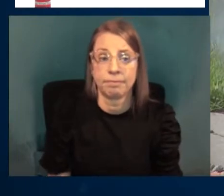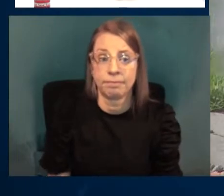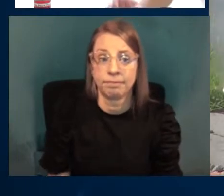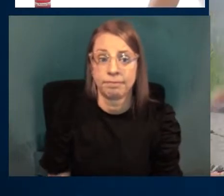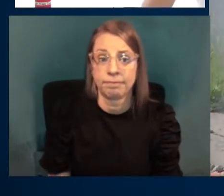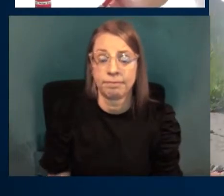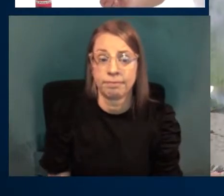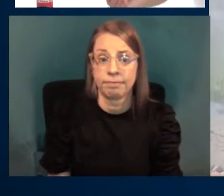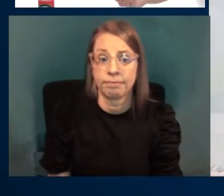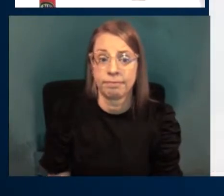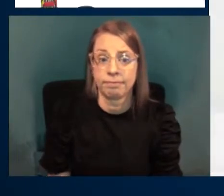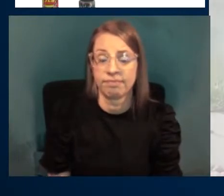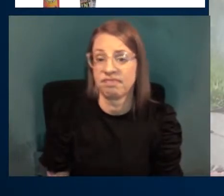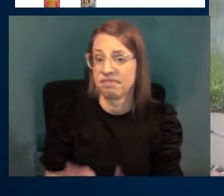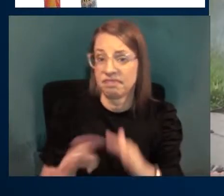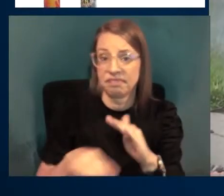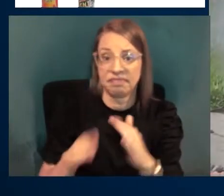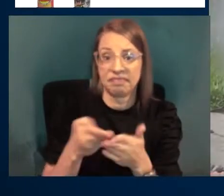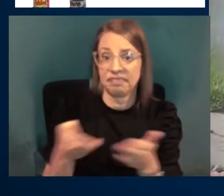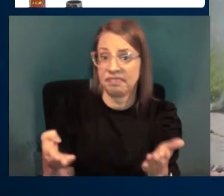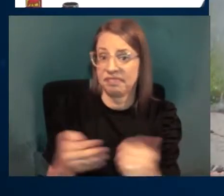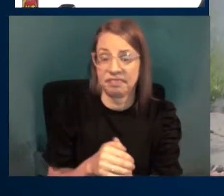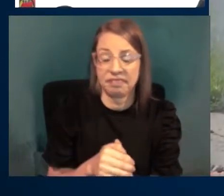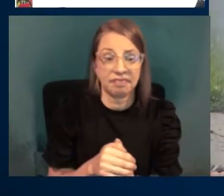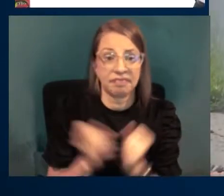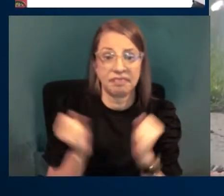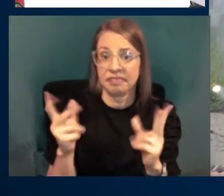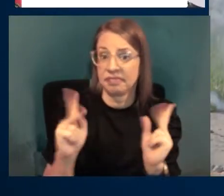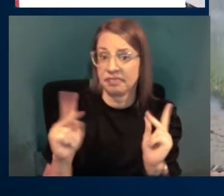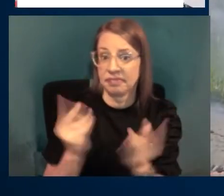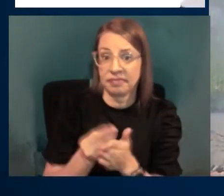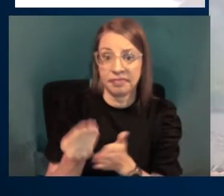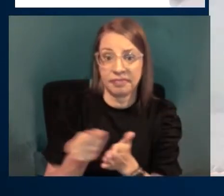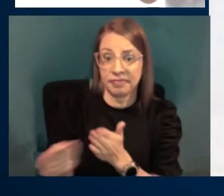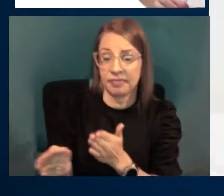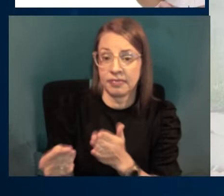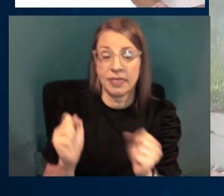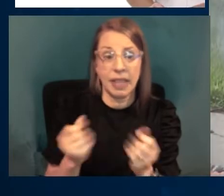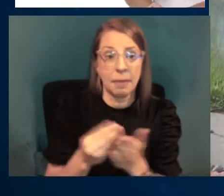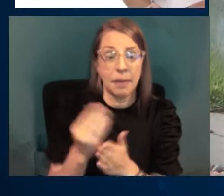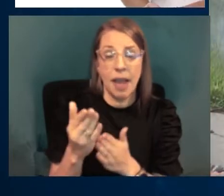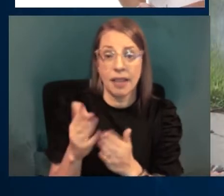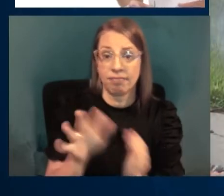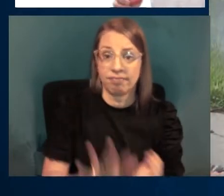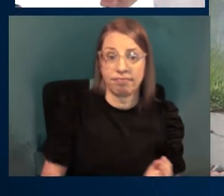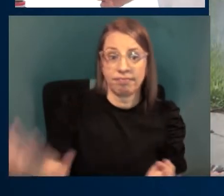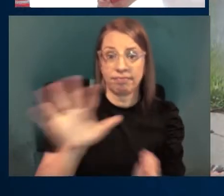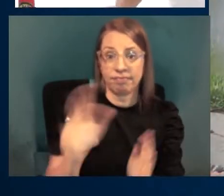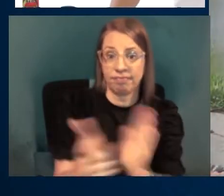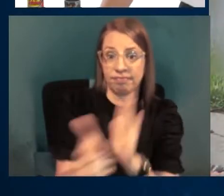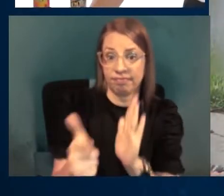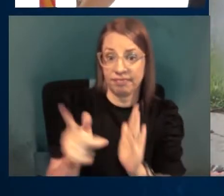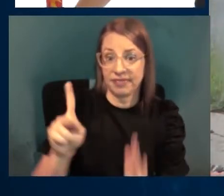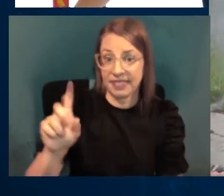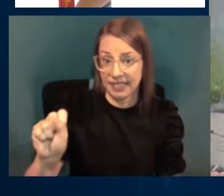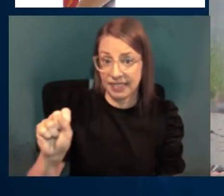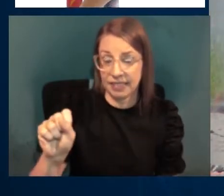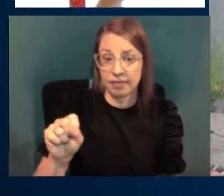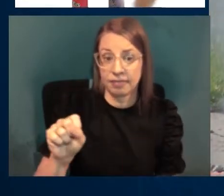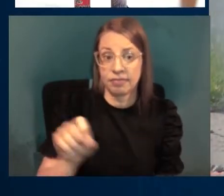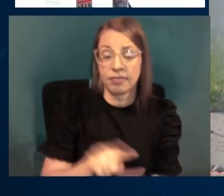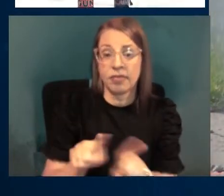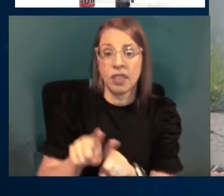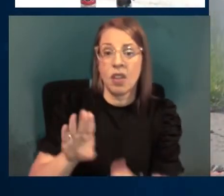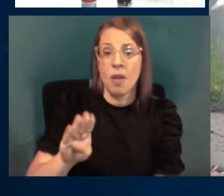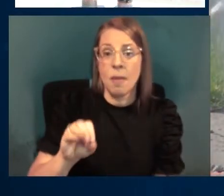basic stuff, lots of folks have them. You can buy them around the country. These are illegal in the state of Kansas, along with bottle rockets. So,